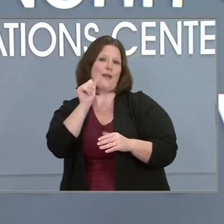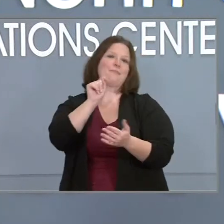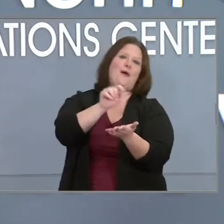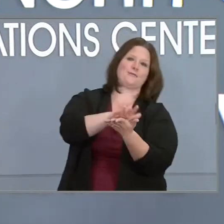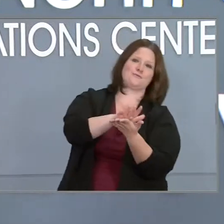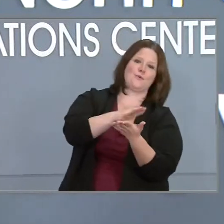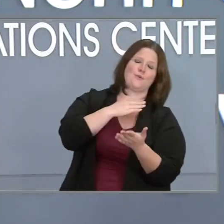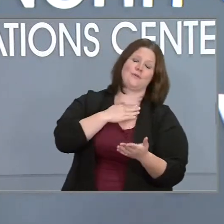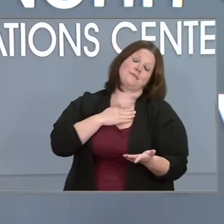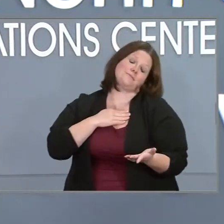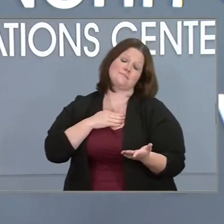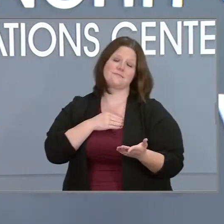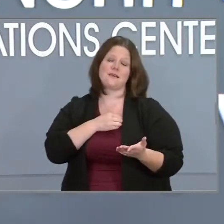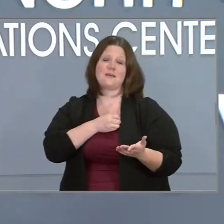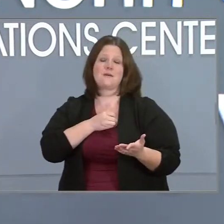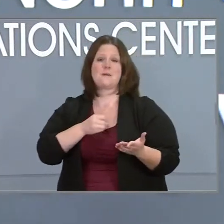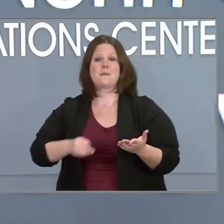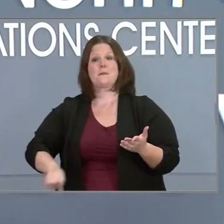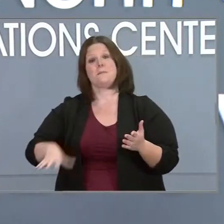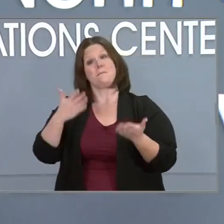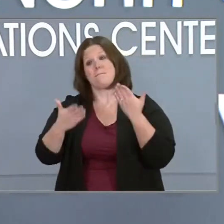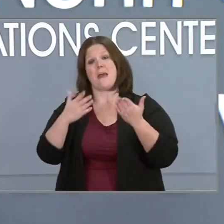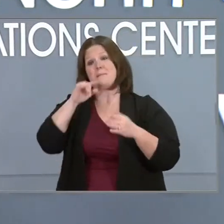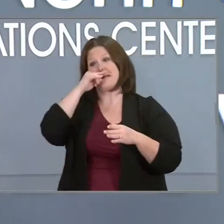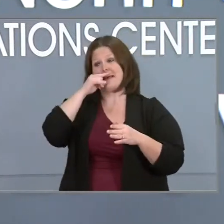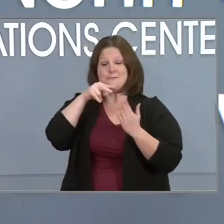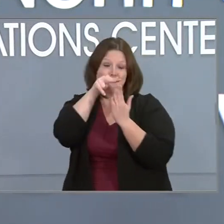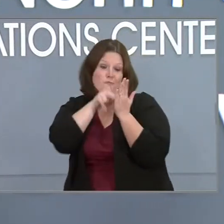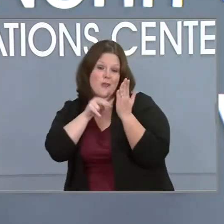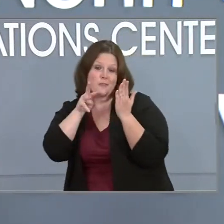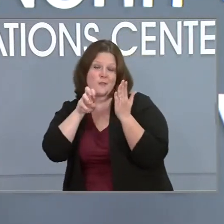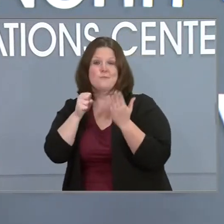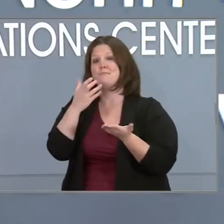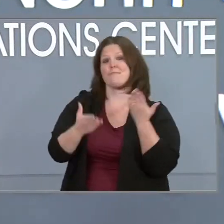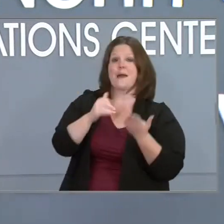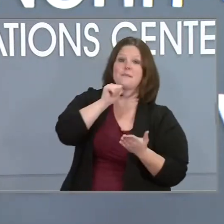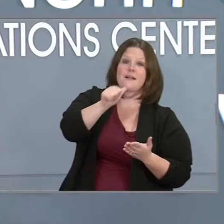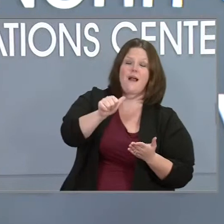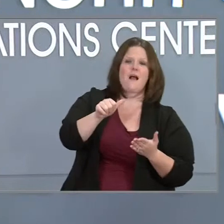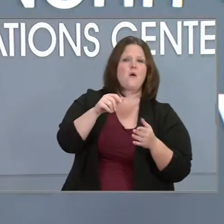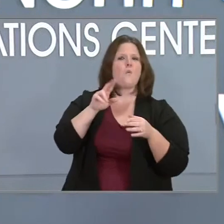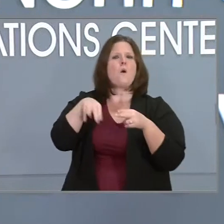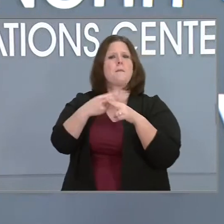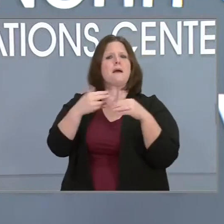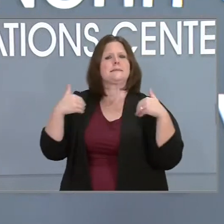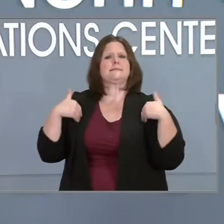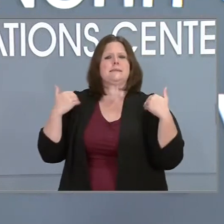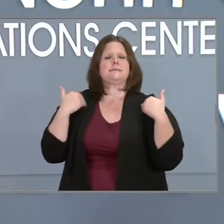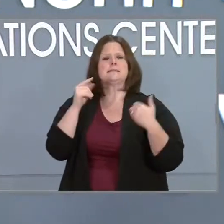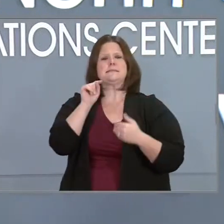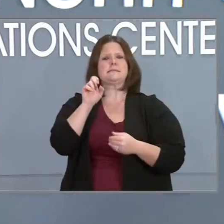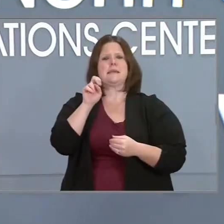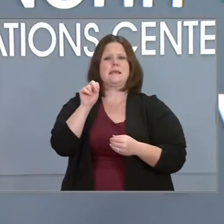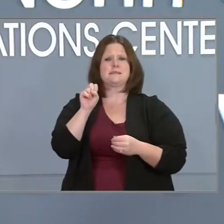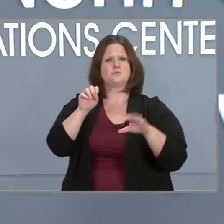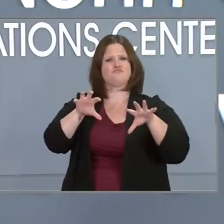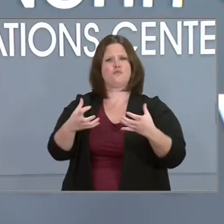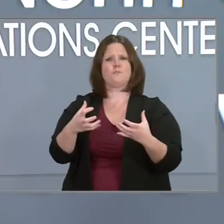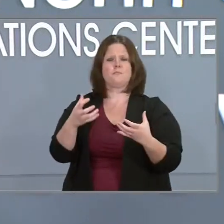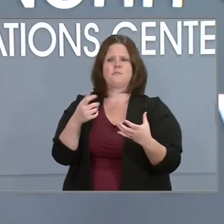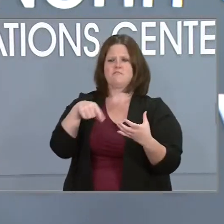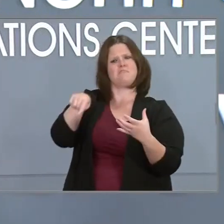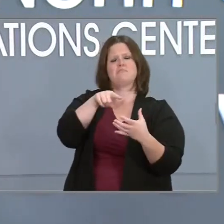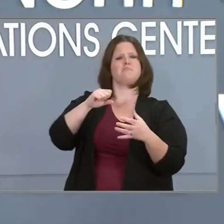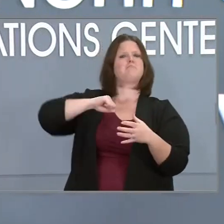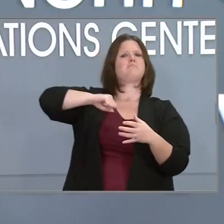they watch the news or read the news. They probably don't. So what's the game plan for actually reaching that segment of the population? You know, it's really important. It's one of